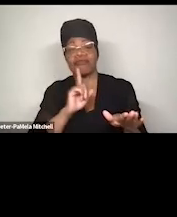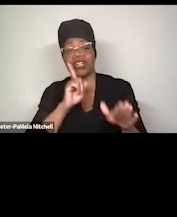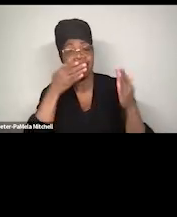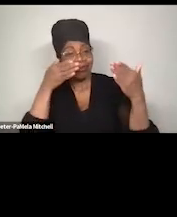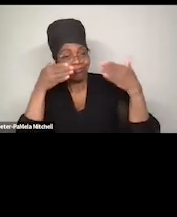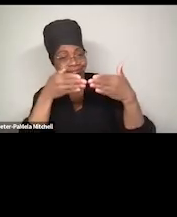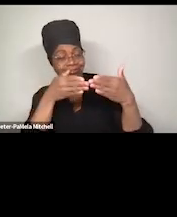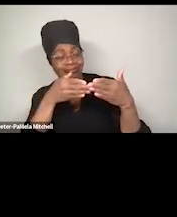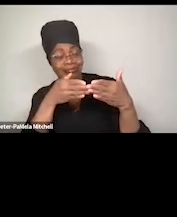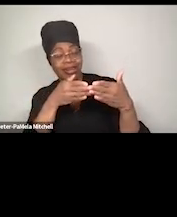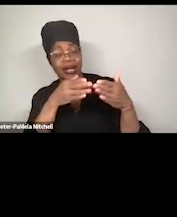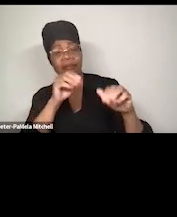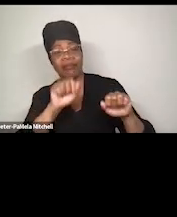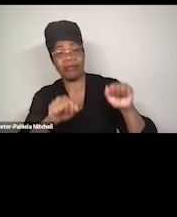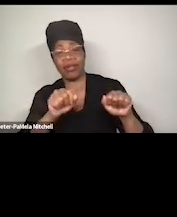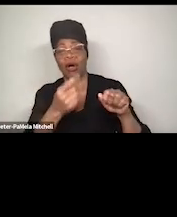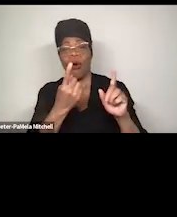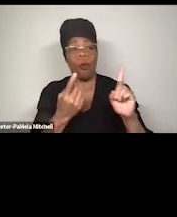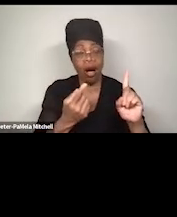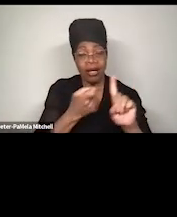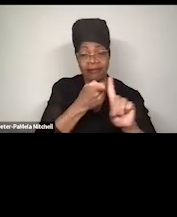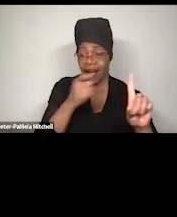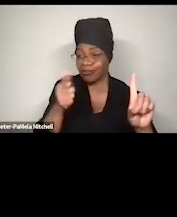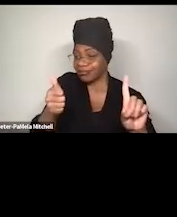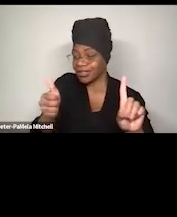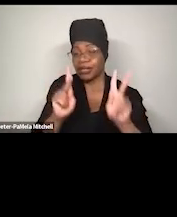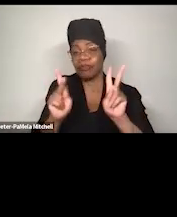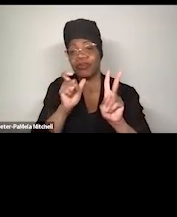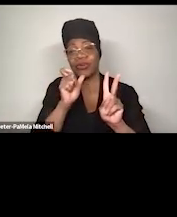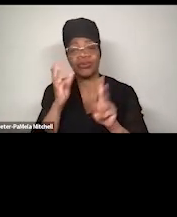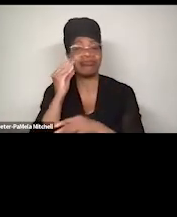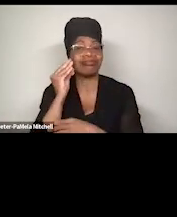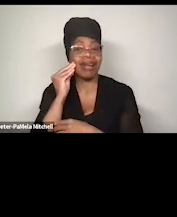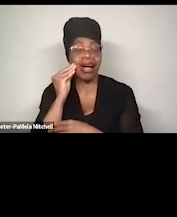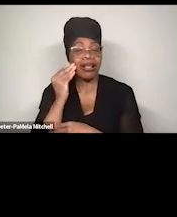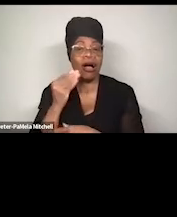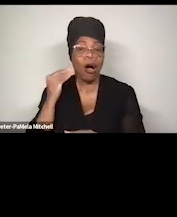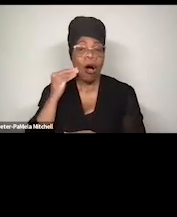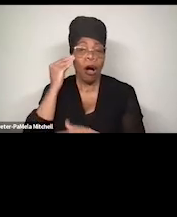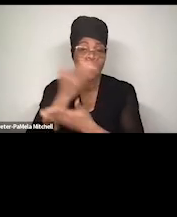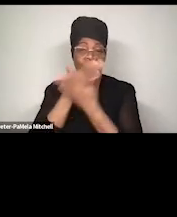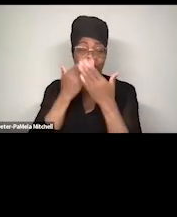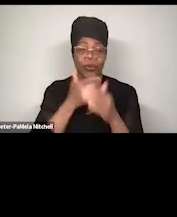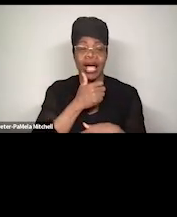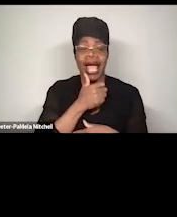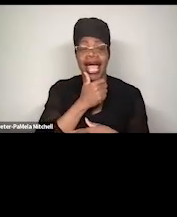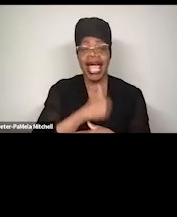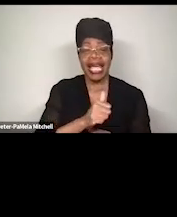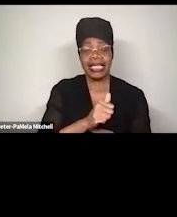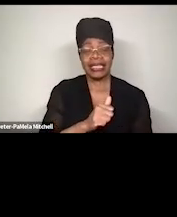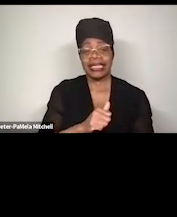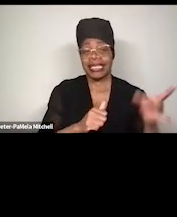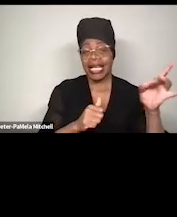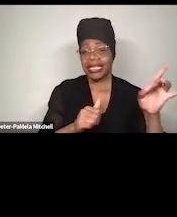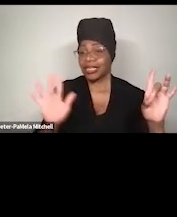1 in 10 young people are likely to experience homelessness, ages 18 to 25. 1 in 30 are likely